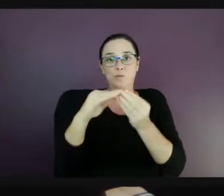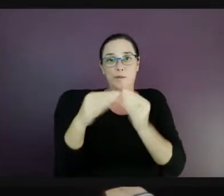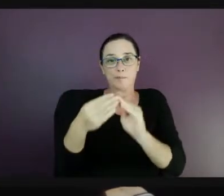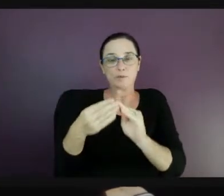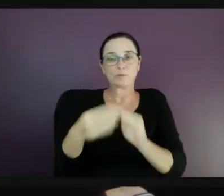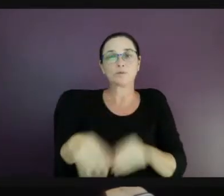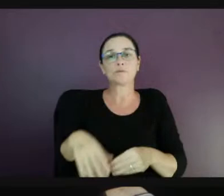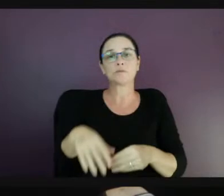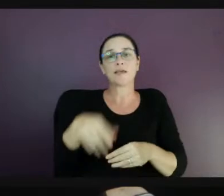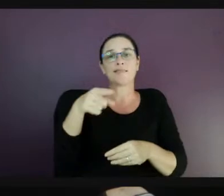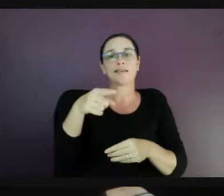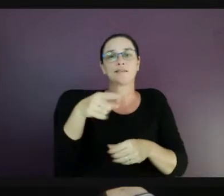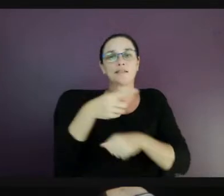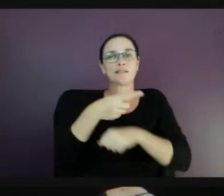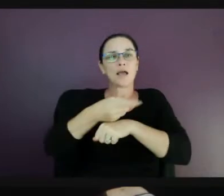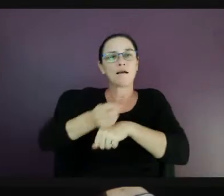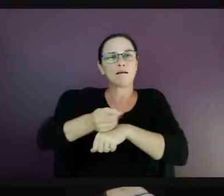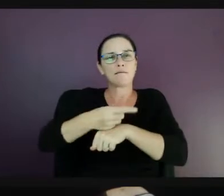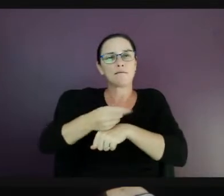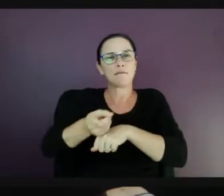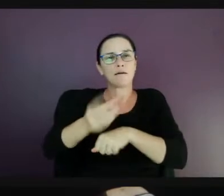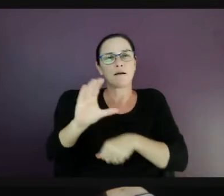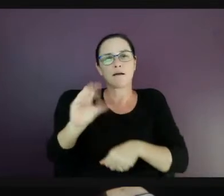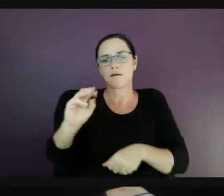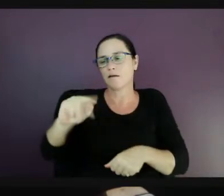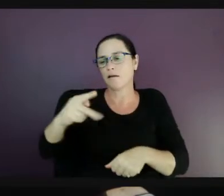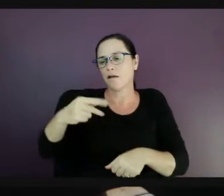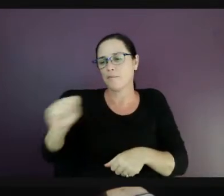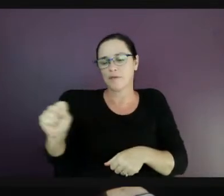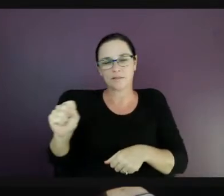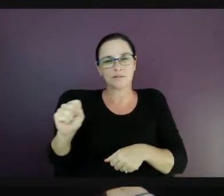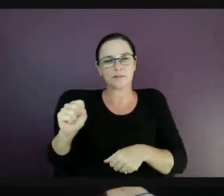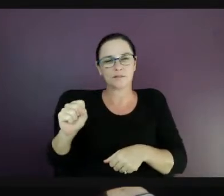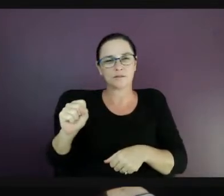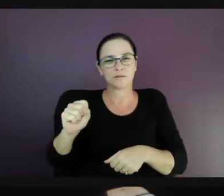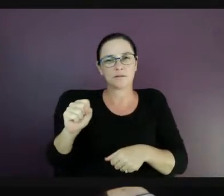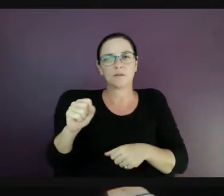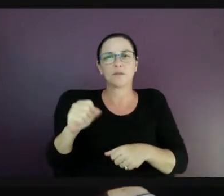compass directions. And so 226 and 316.